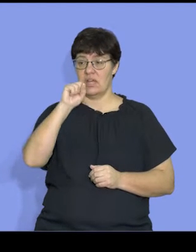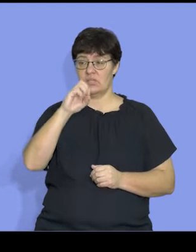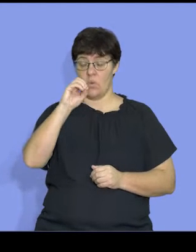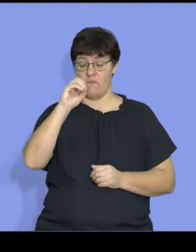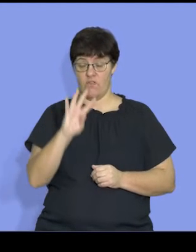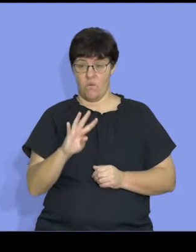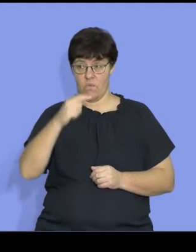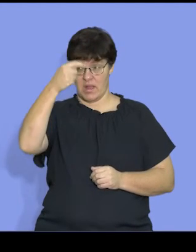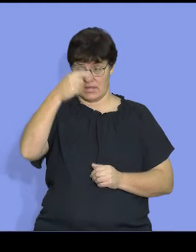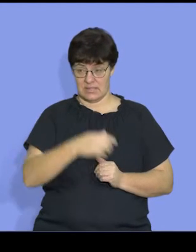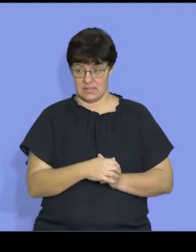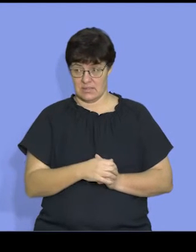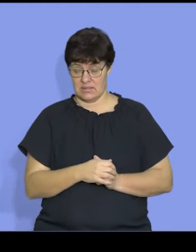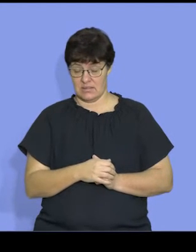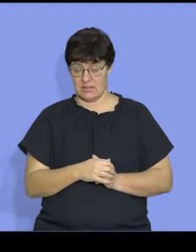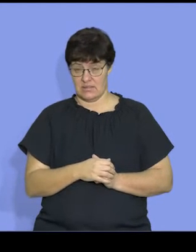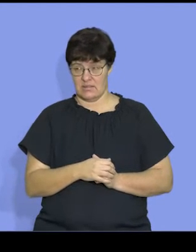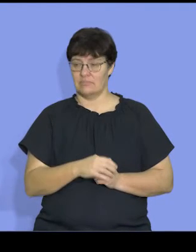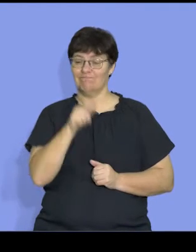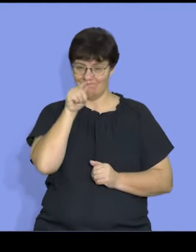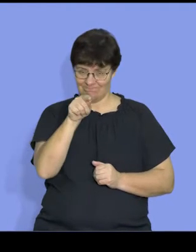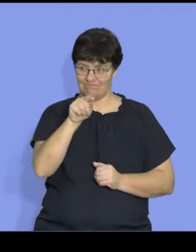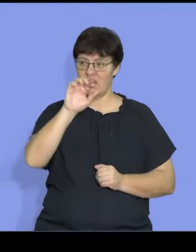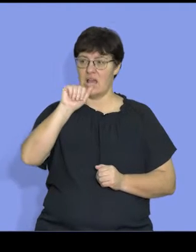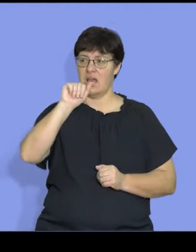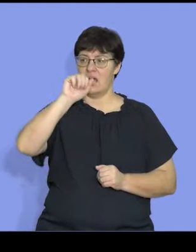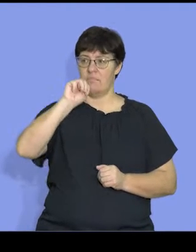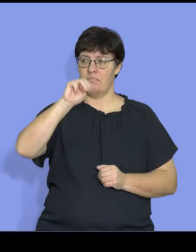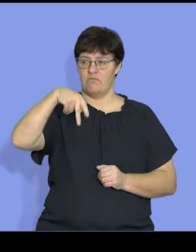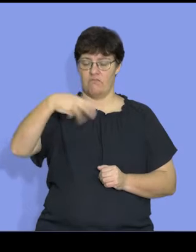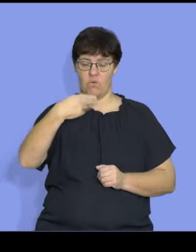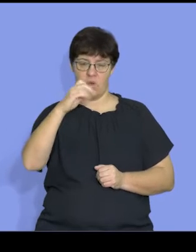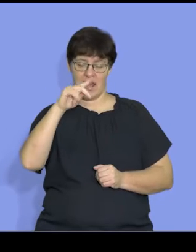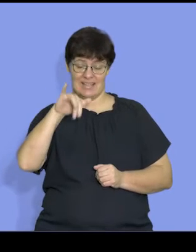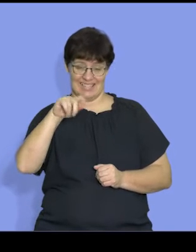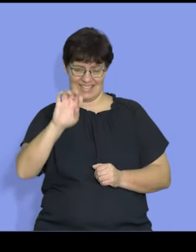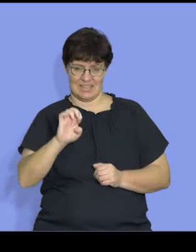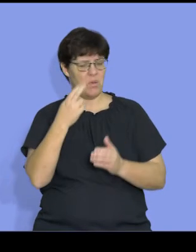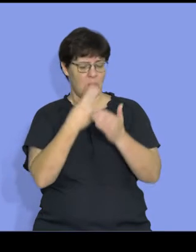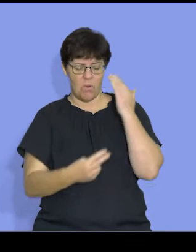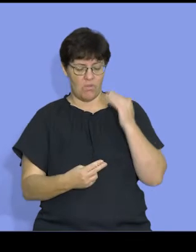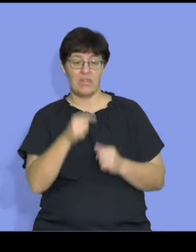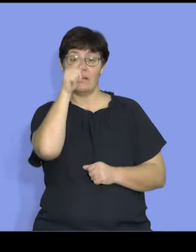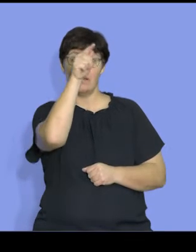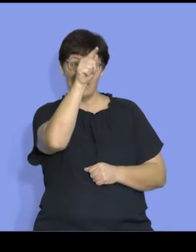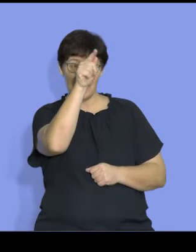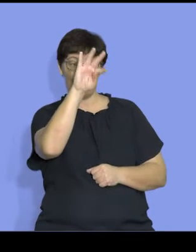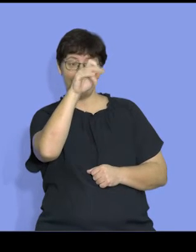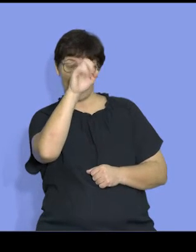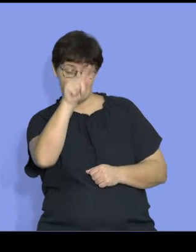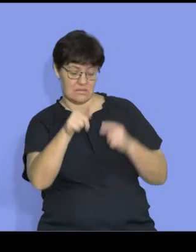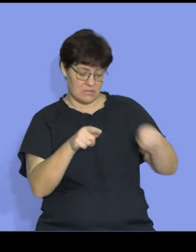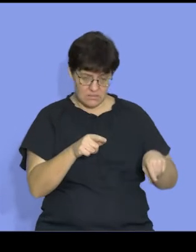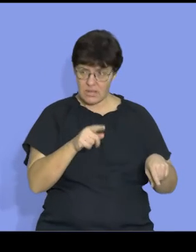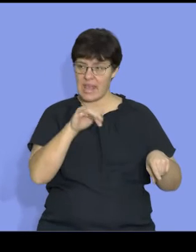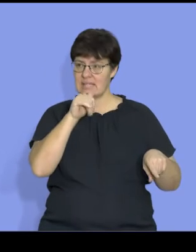HSO4 minus is an ampholyte, okay? Because in one of the reaction, it